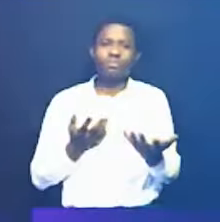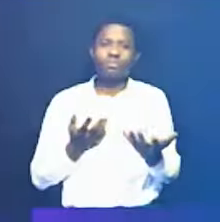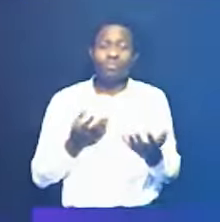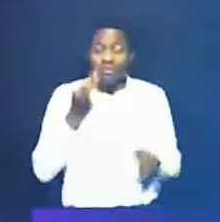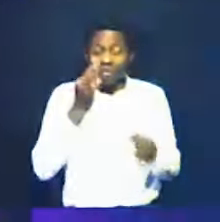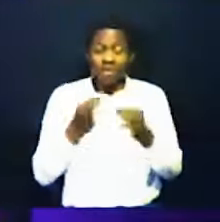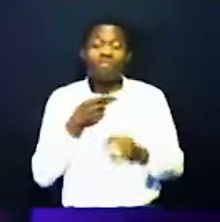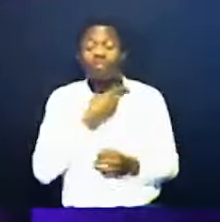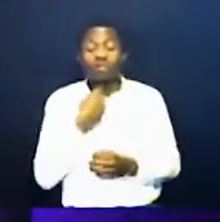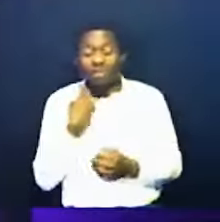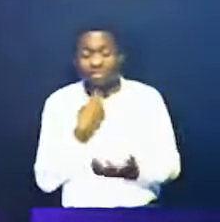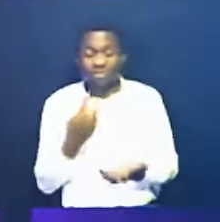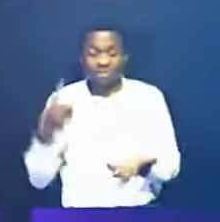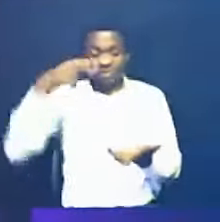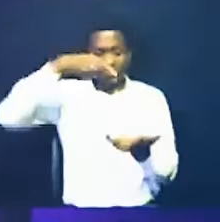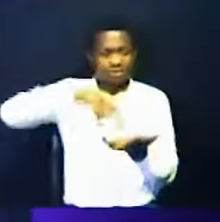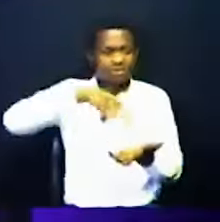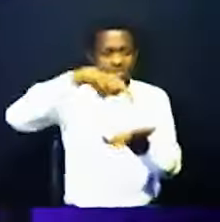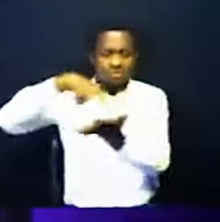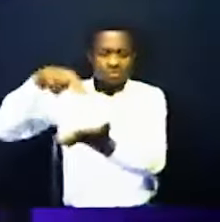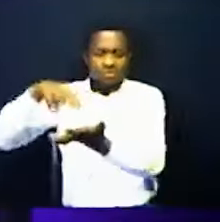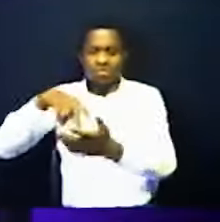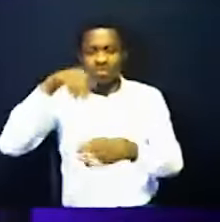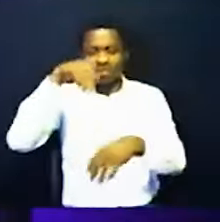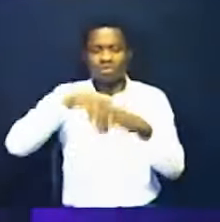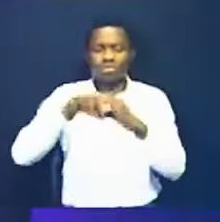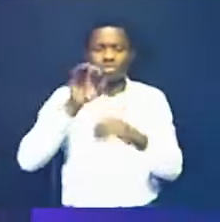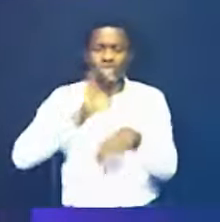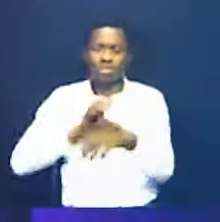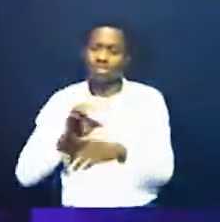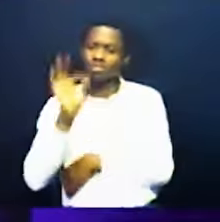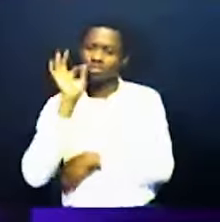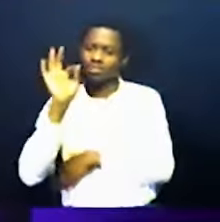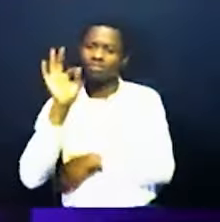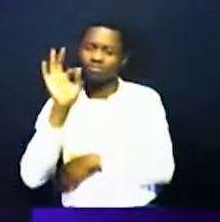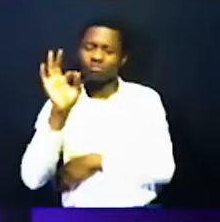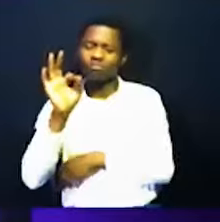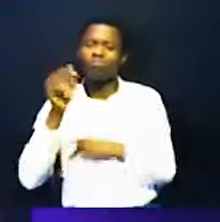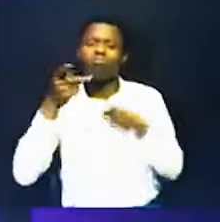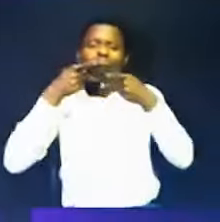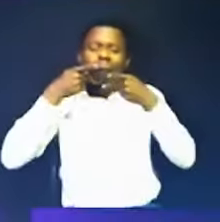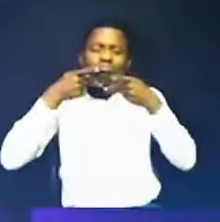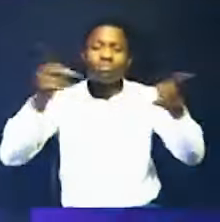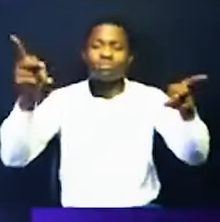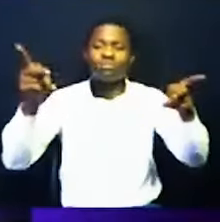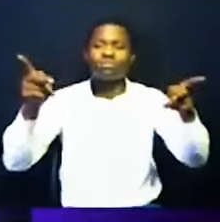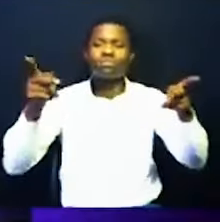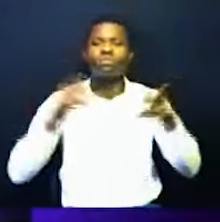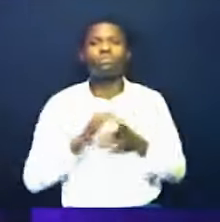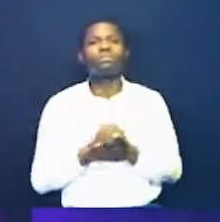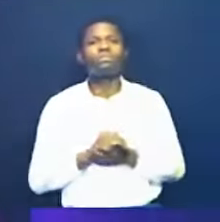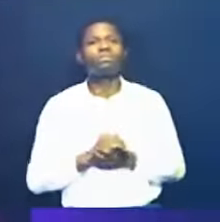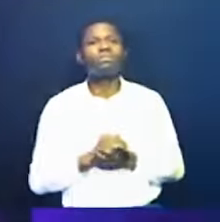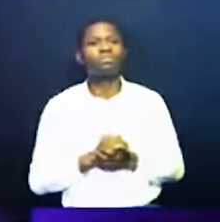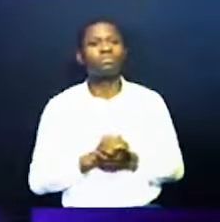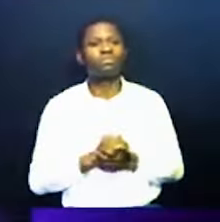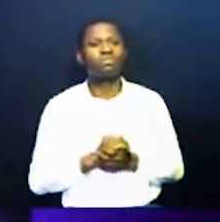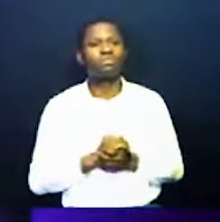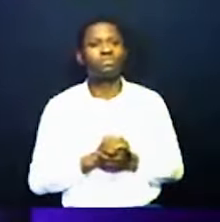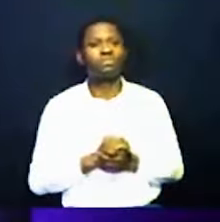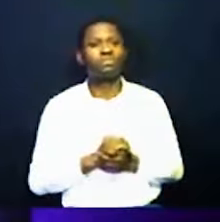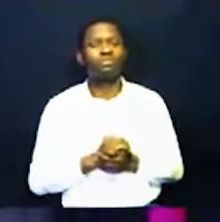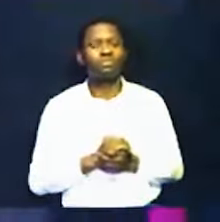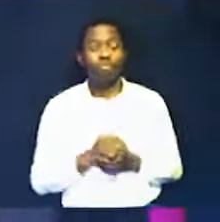and in the pulpit proclaim what marriage